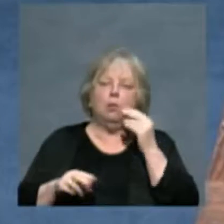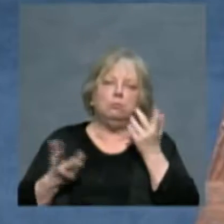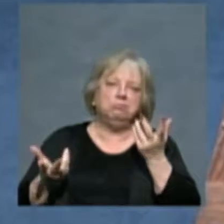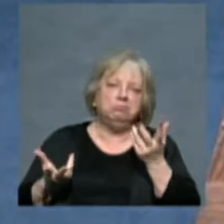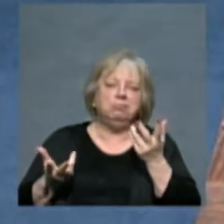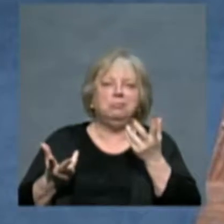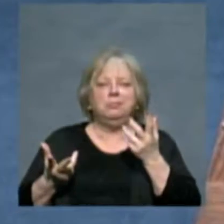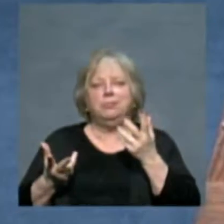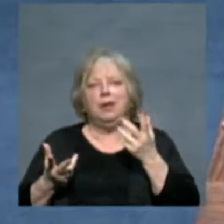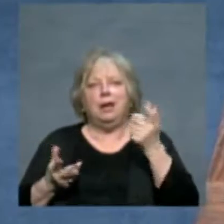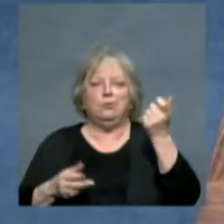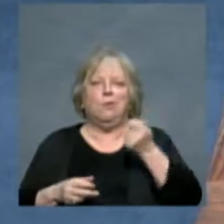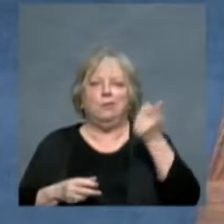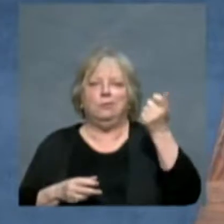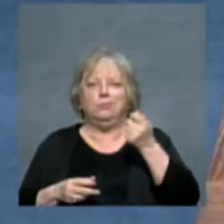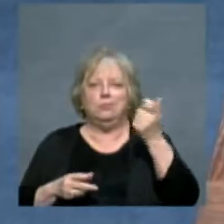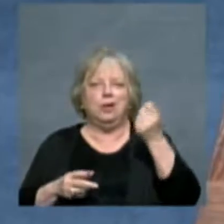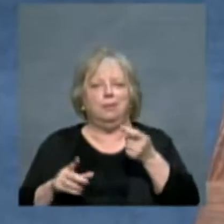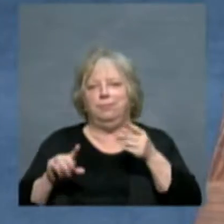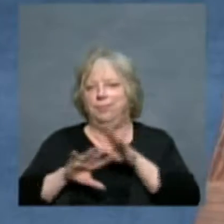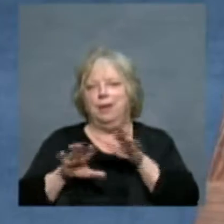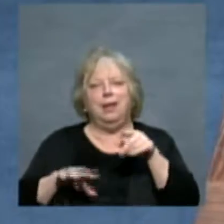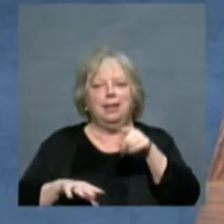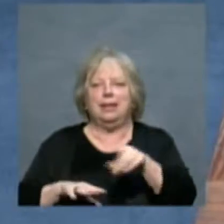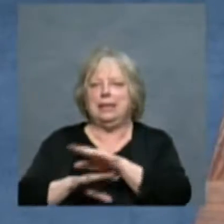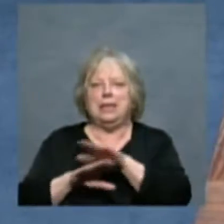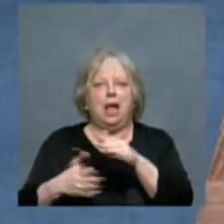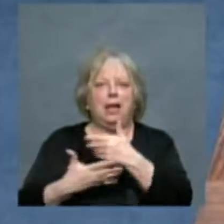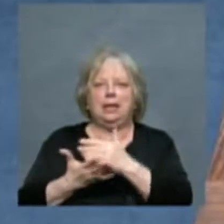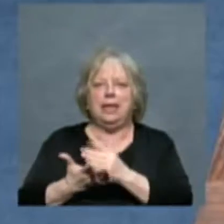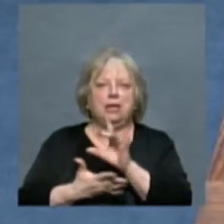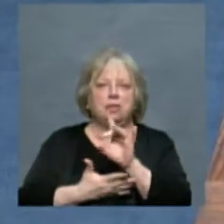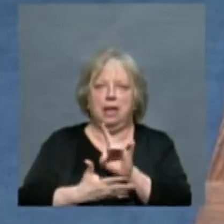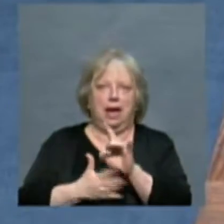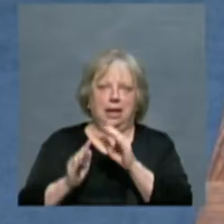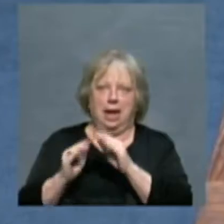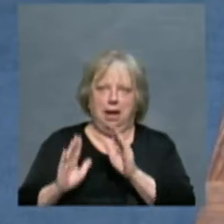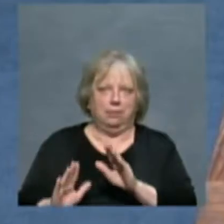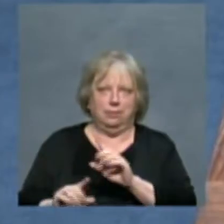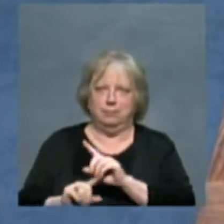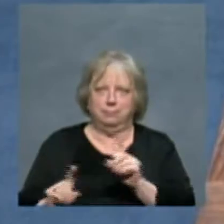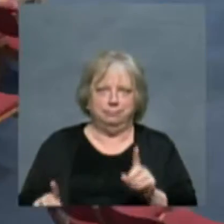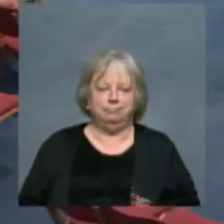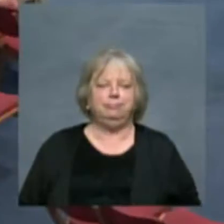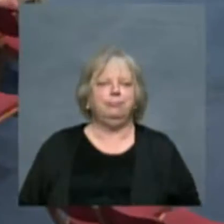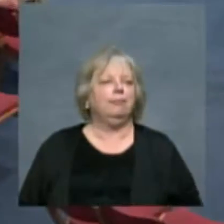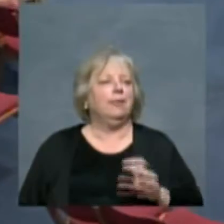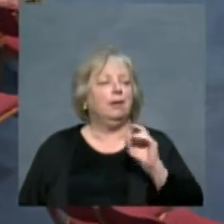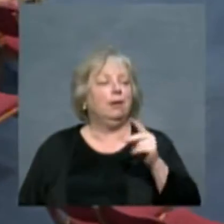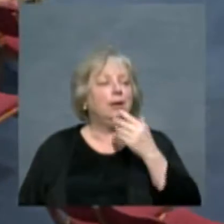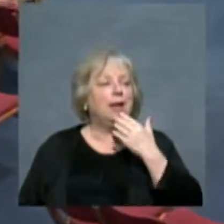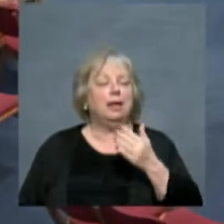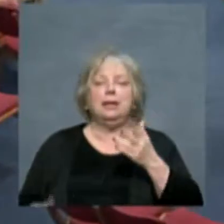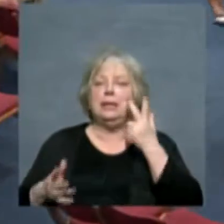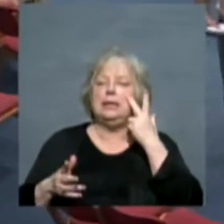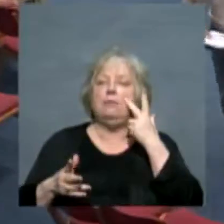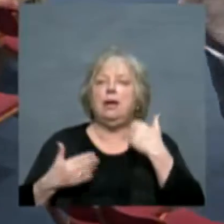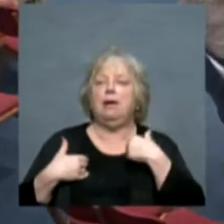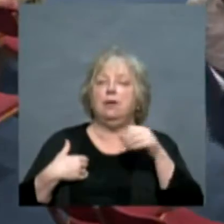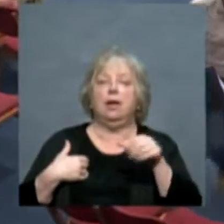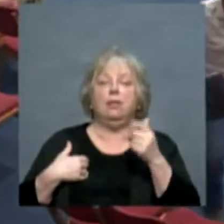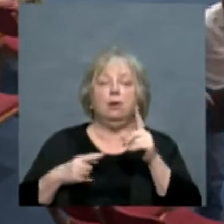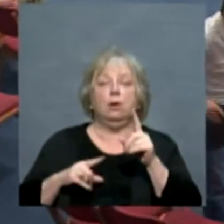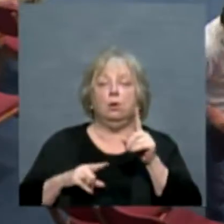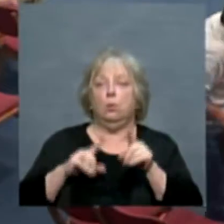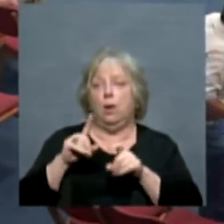and drawing a check. These are not Section 8 houses. okay. Thank you. Let's see if we have other questions from